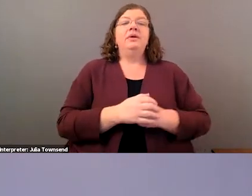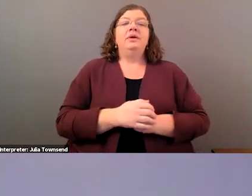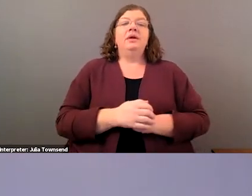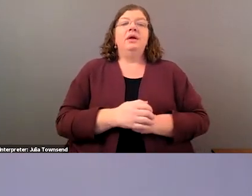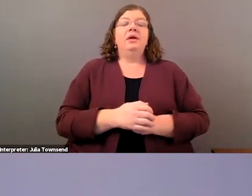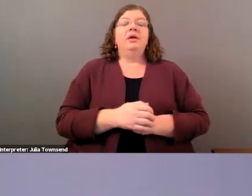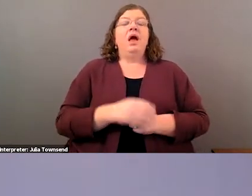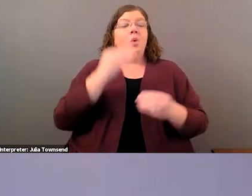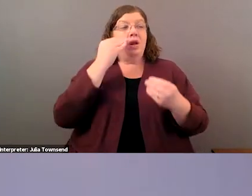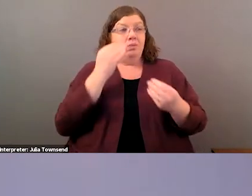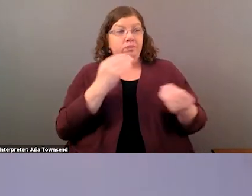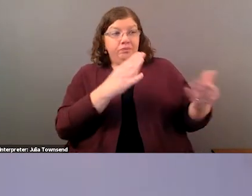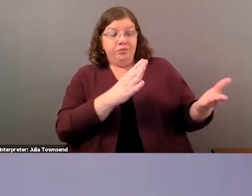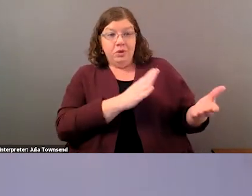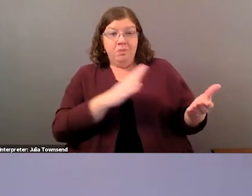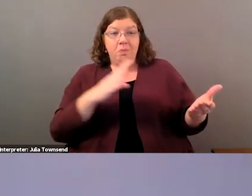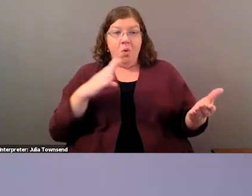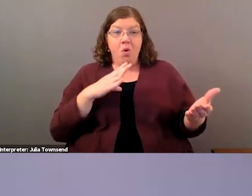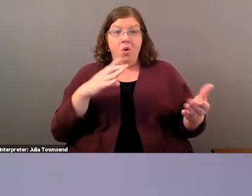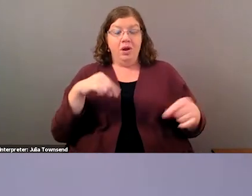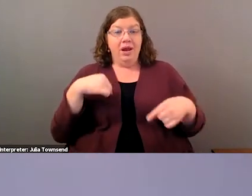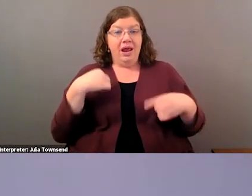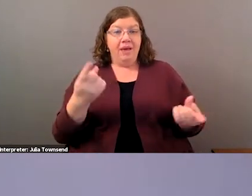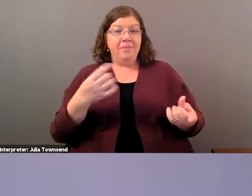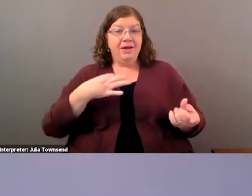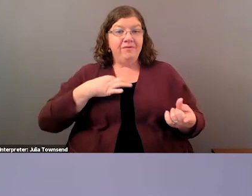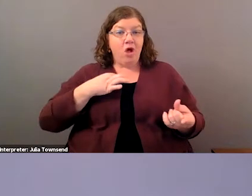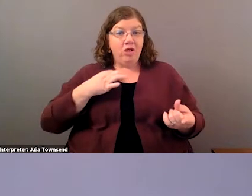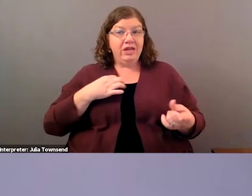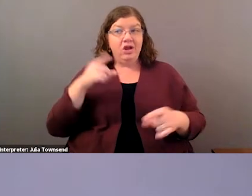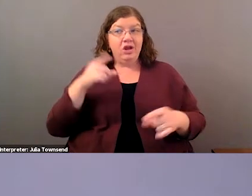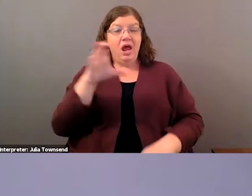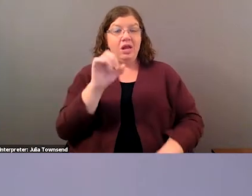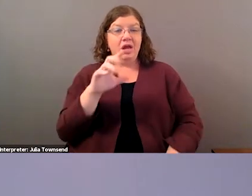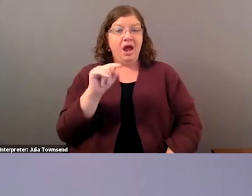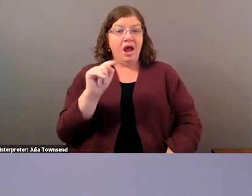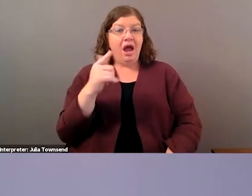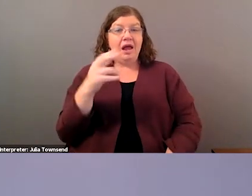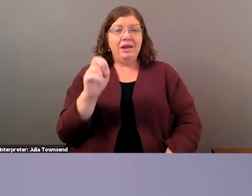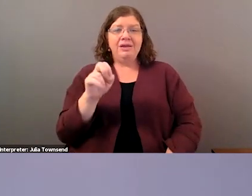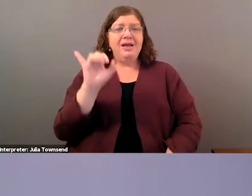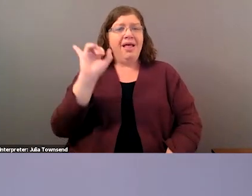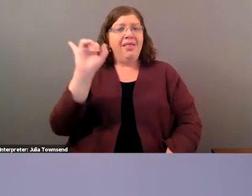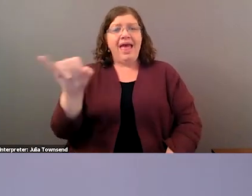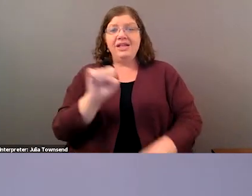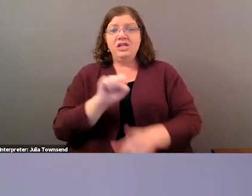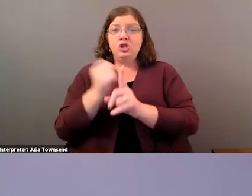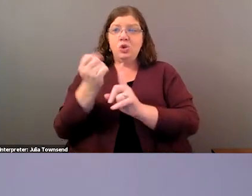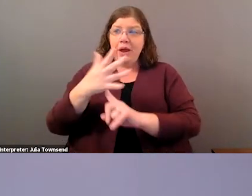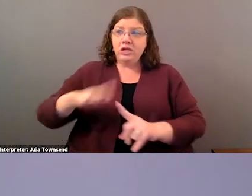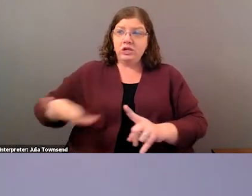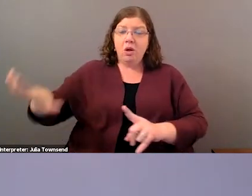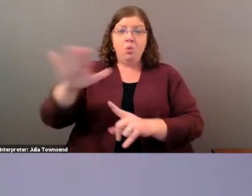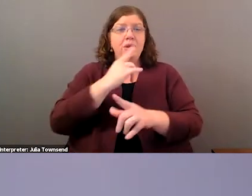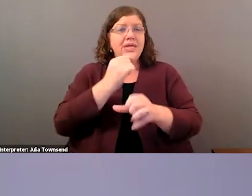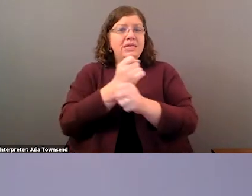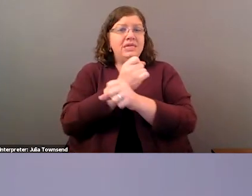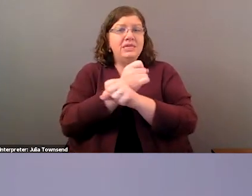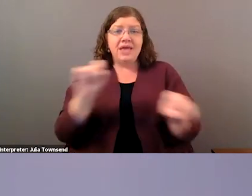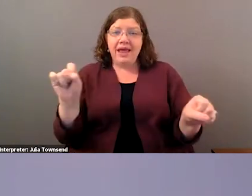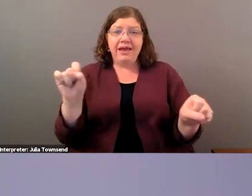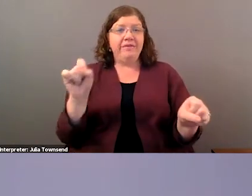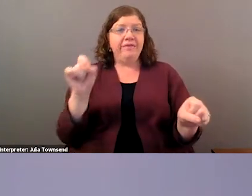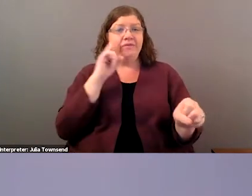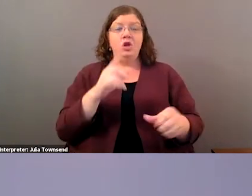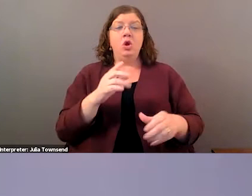know that since, I've been volunteering out at Cottage, that it's a really safe situation that happens with the students. The